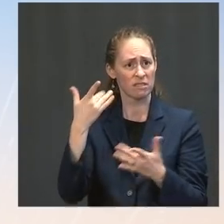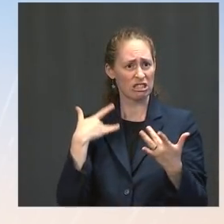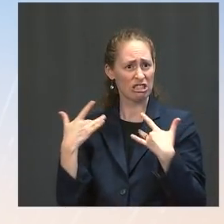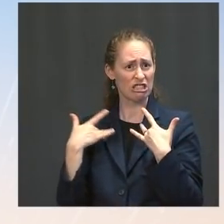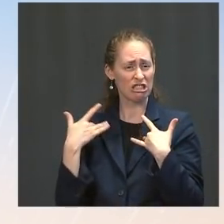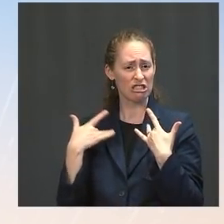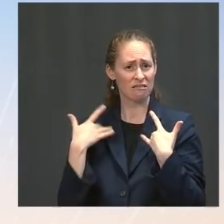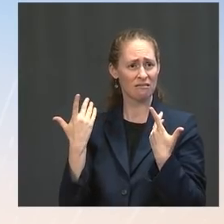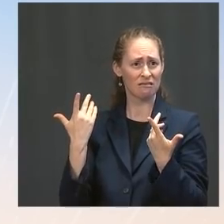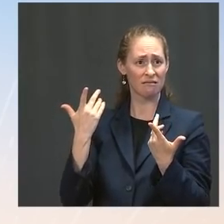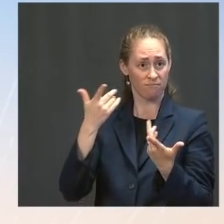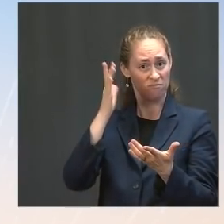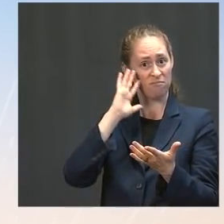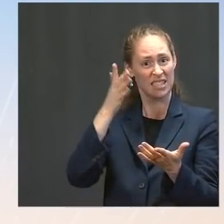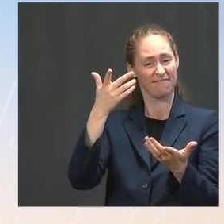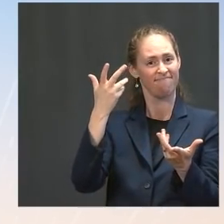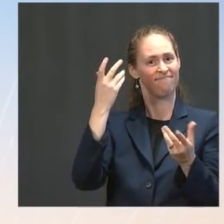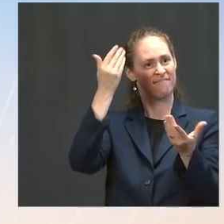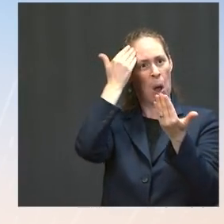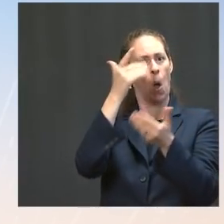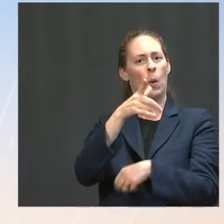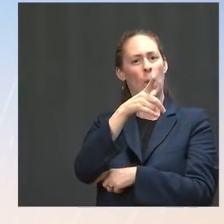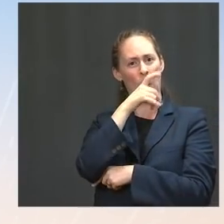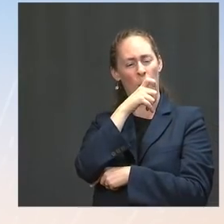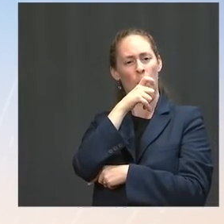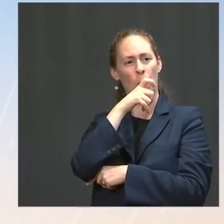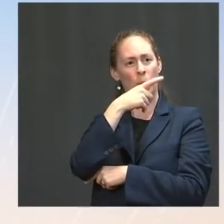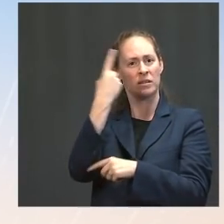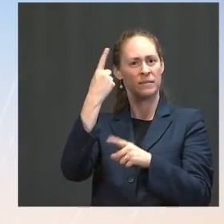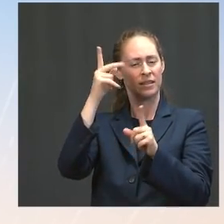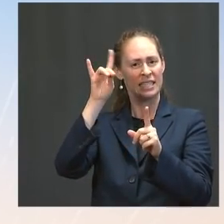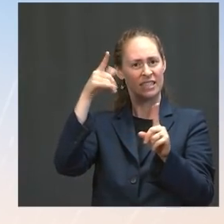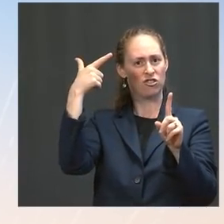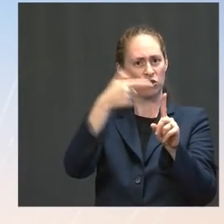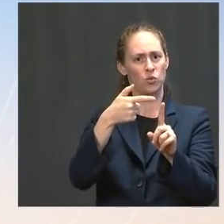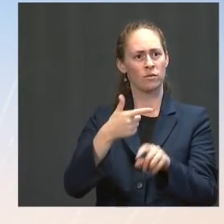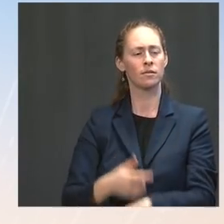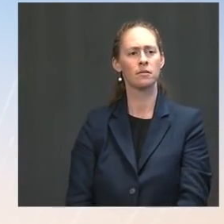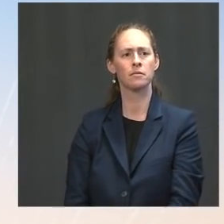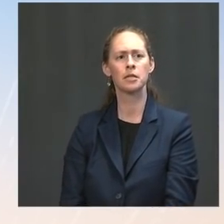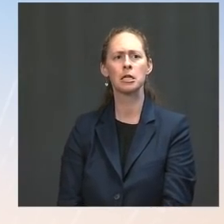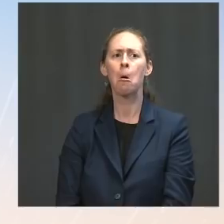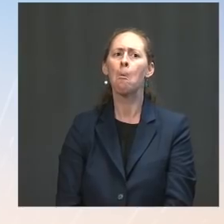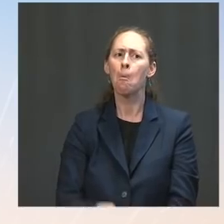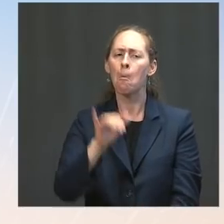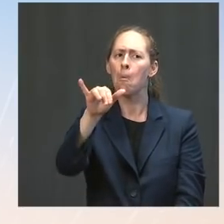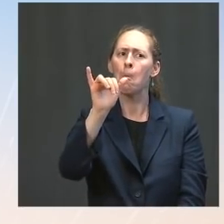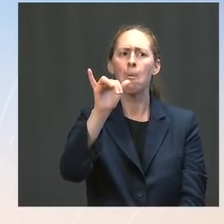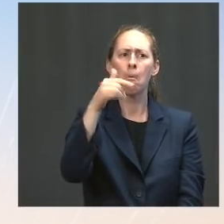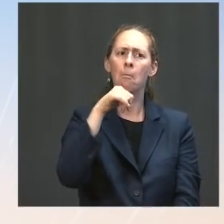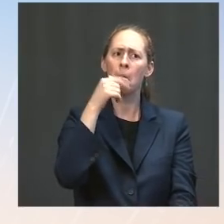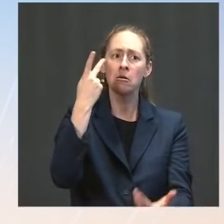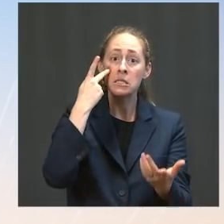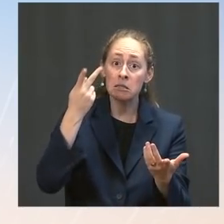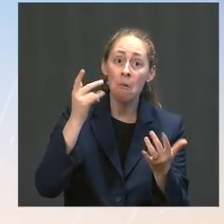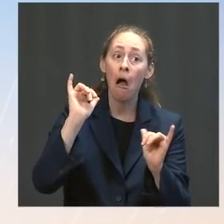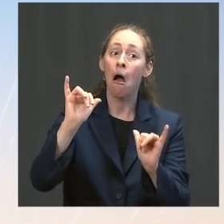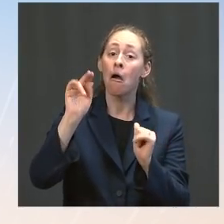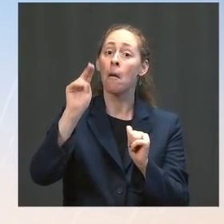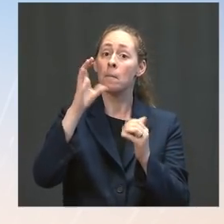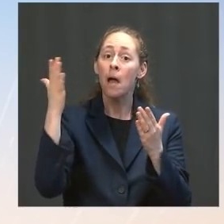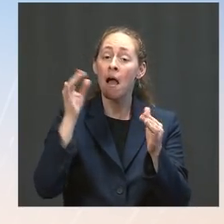SIV applicants, and others who might be eligible for a variety of programs. And in order to prevent a mass crowding at the